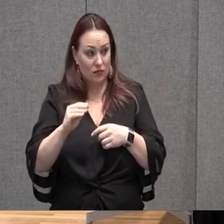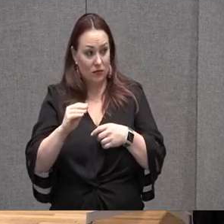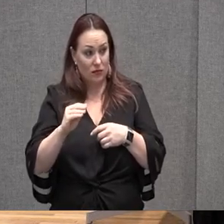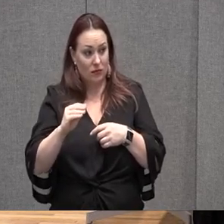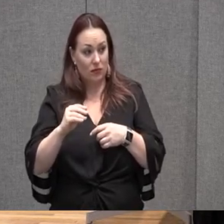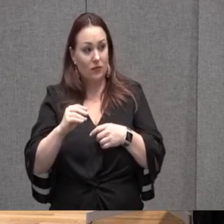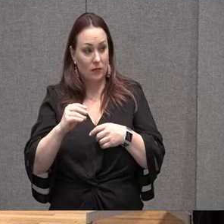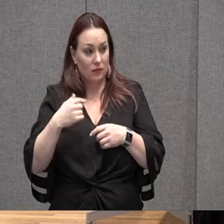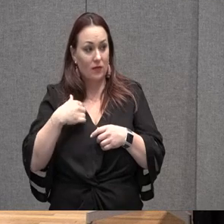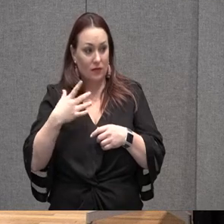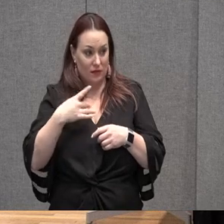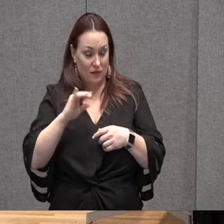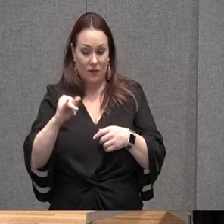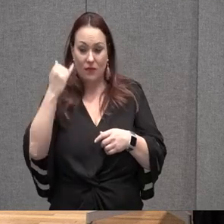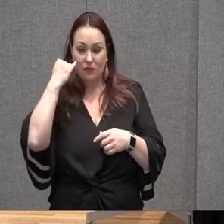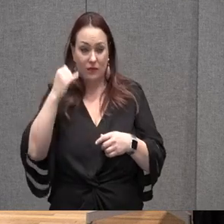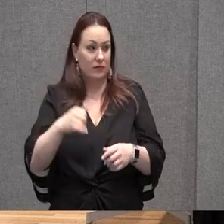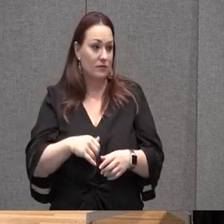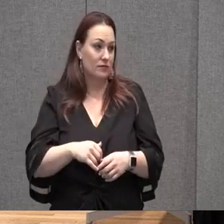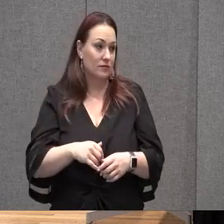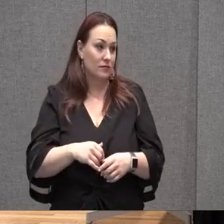that.